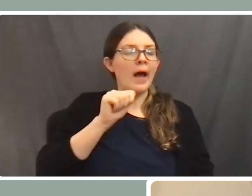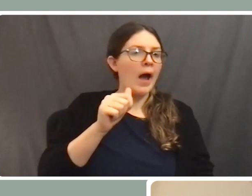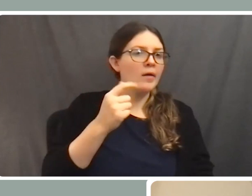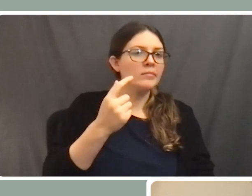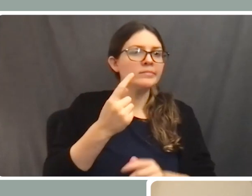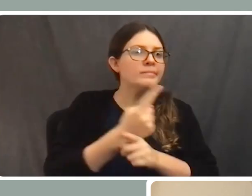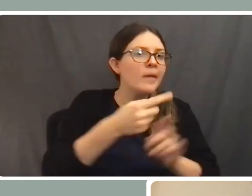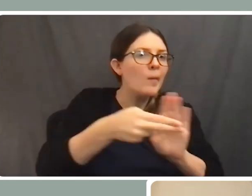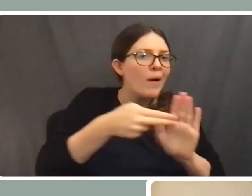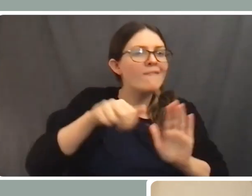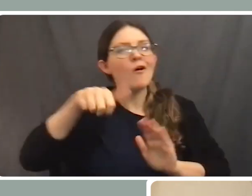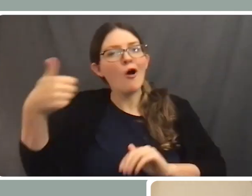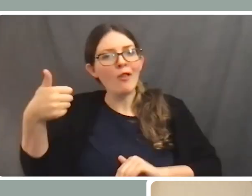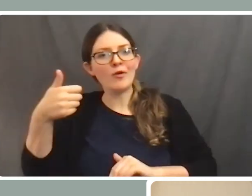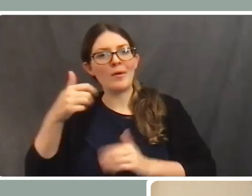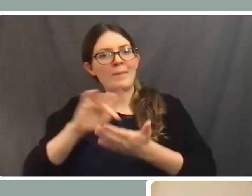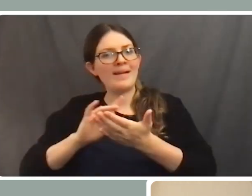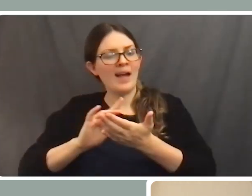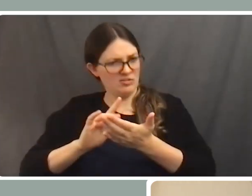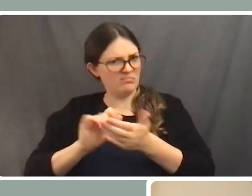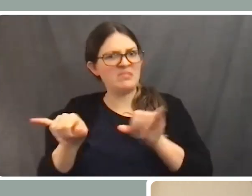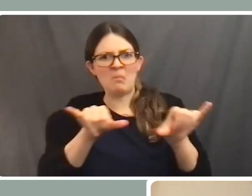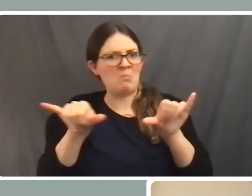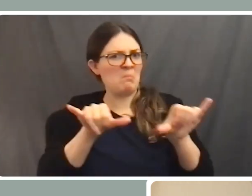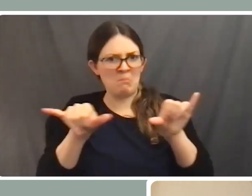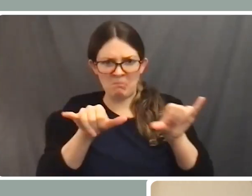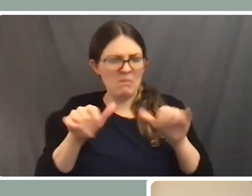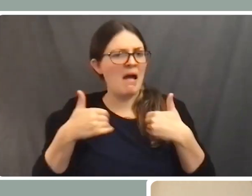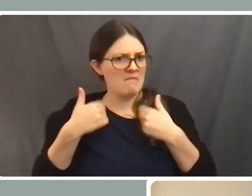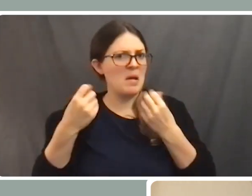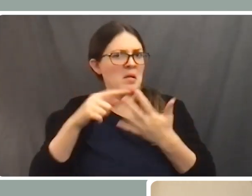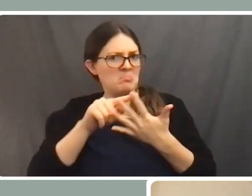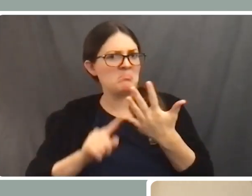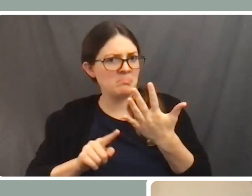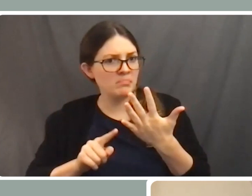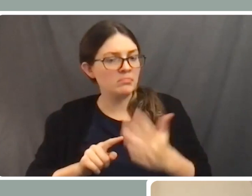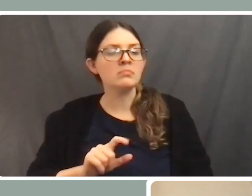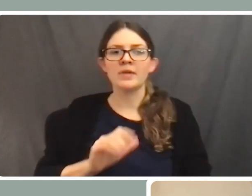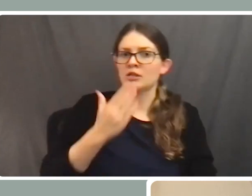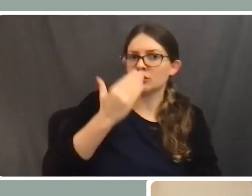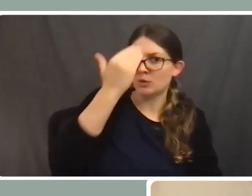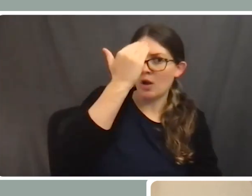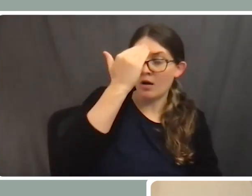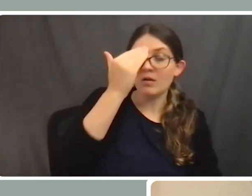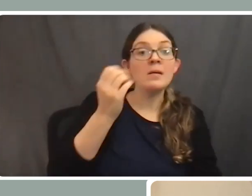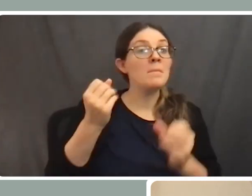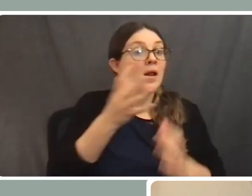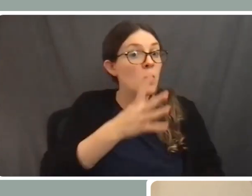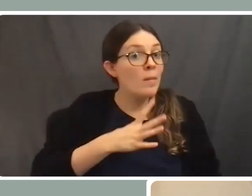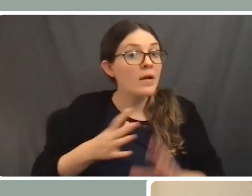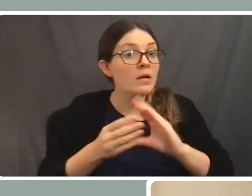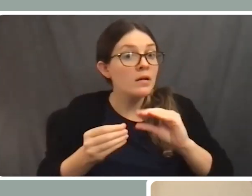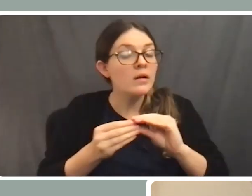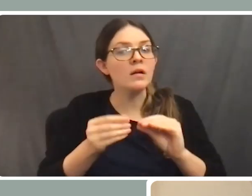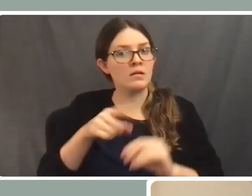they're absolutely 100% equivalent in terms of effectiveness. That's good to hear, because we certainly hear from a lot of women, often